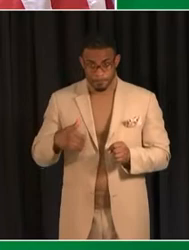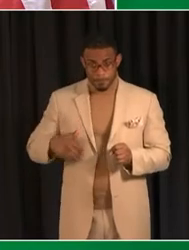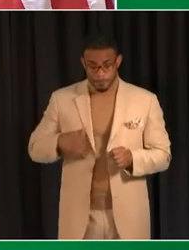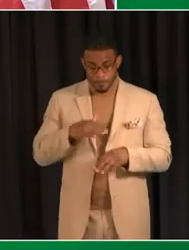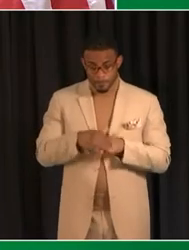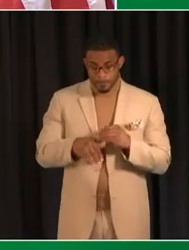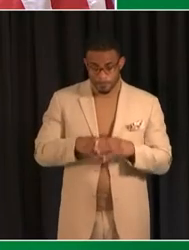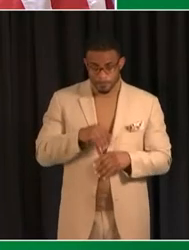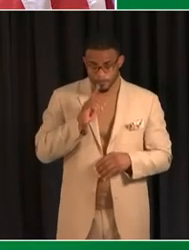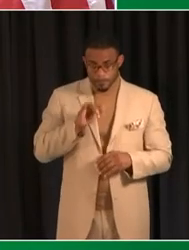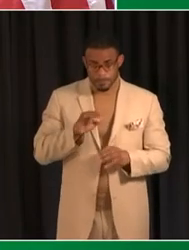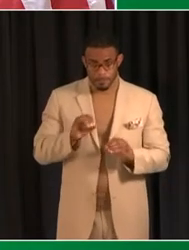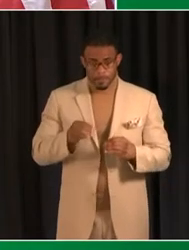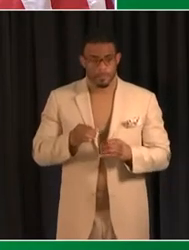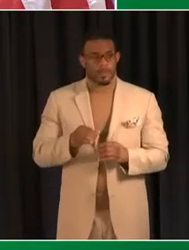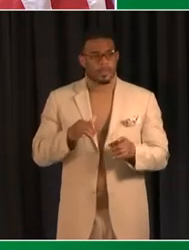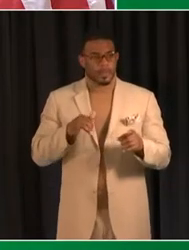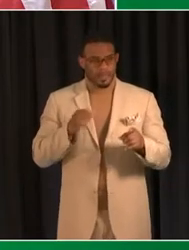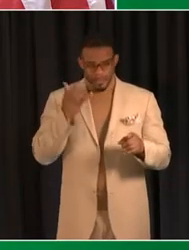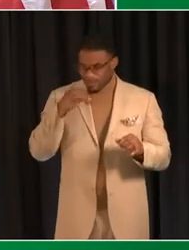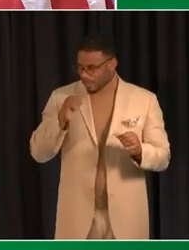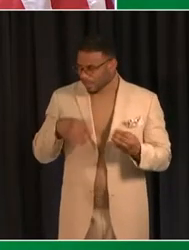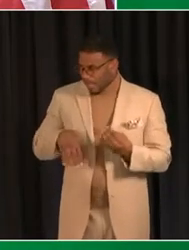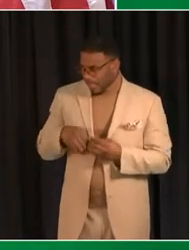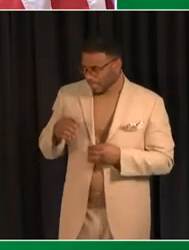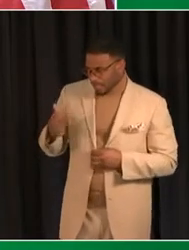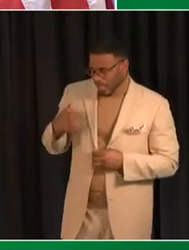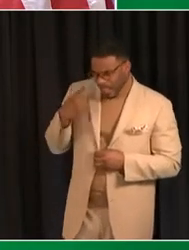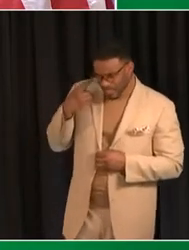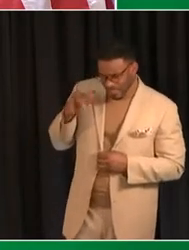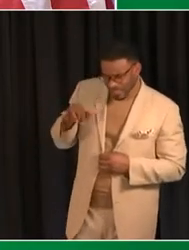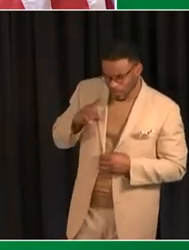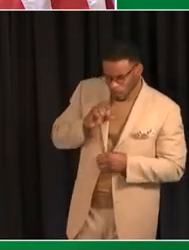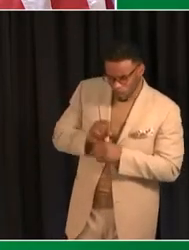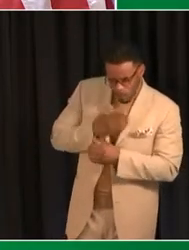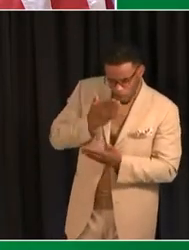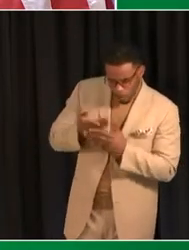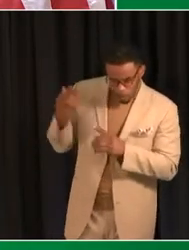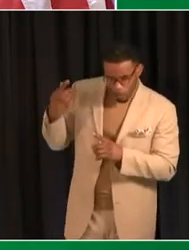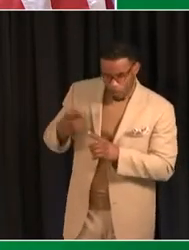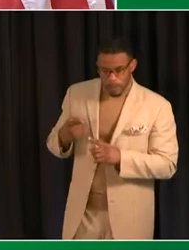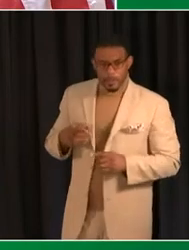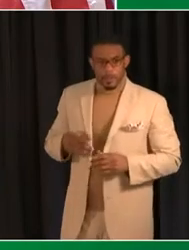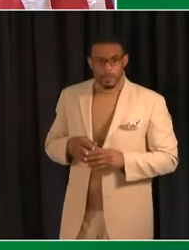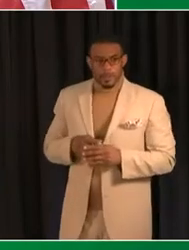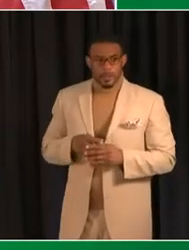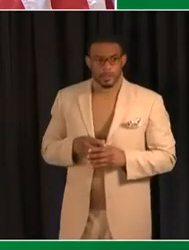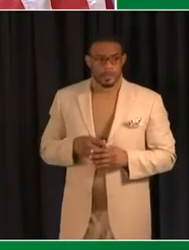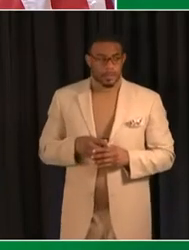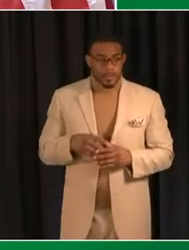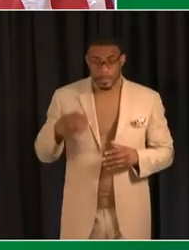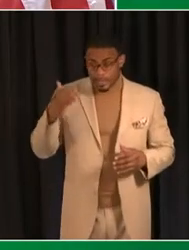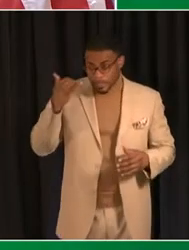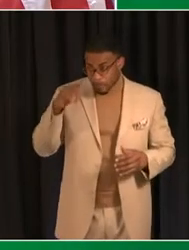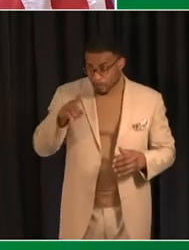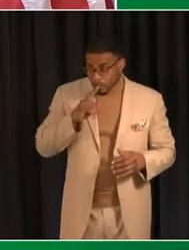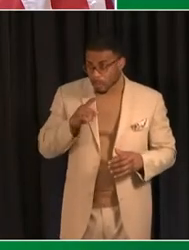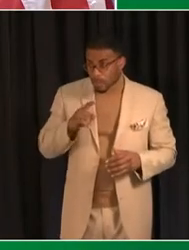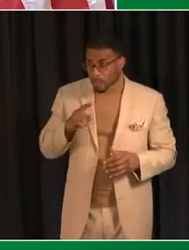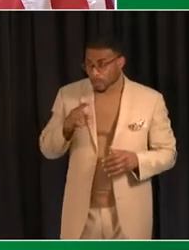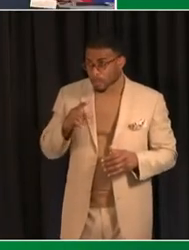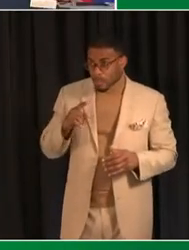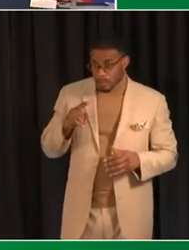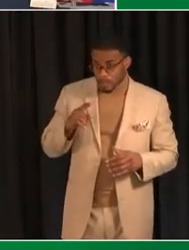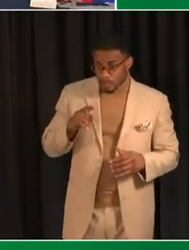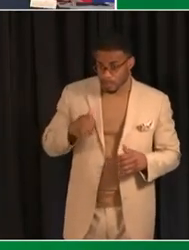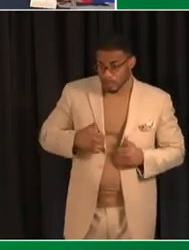that sense of comfort in being in the office. Yeah, and if I can add to that, because I think that's a really good point. If you